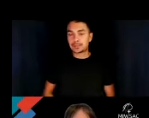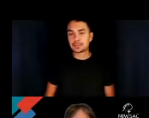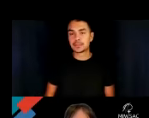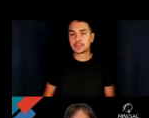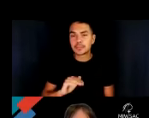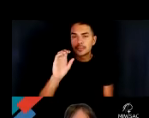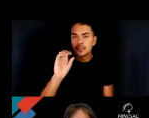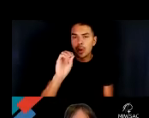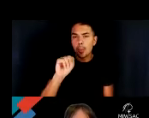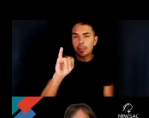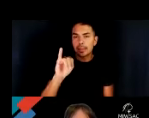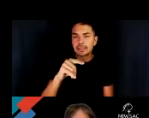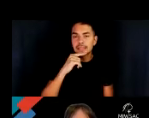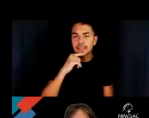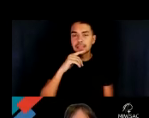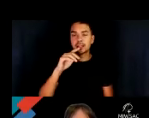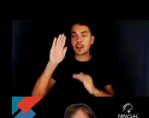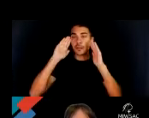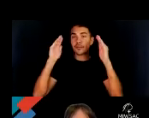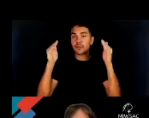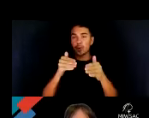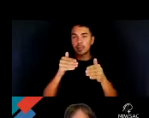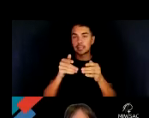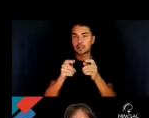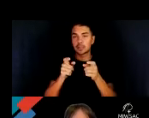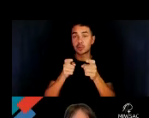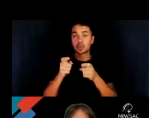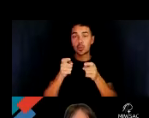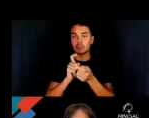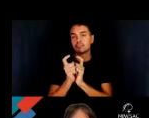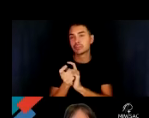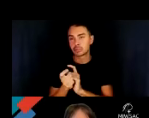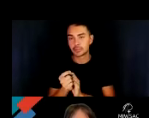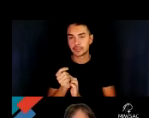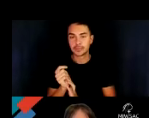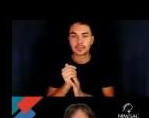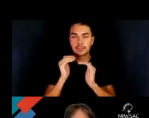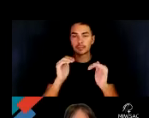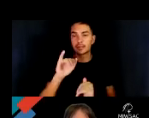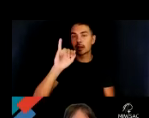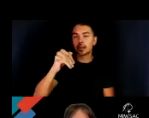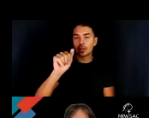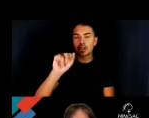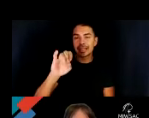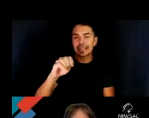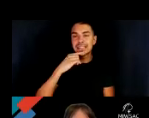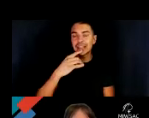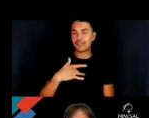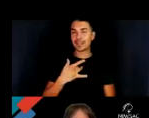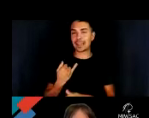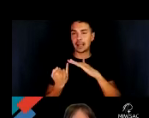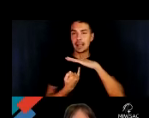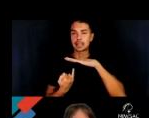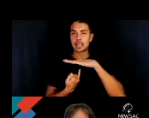Omi mentioned change in focus of control. Janie mentioned feelings of isolation,